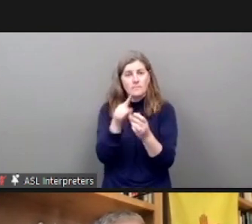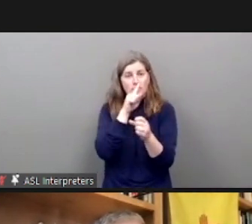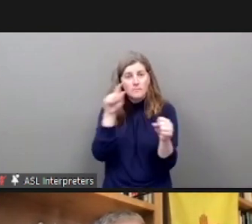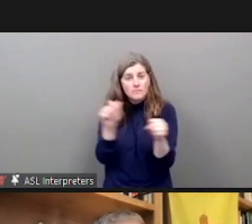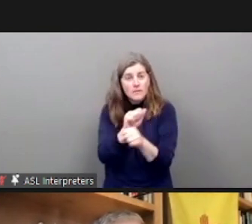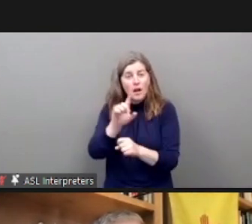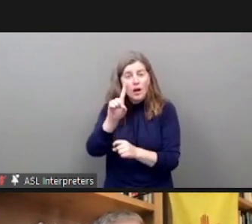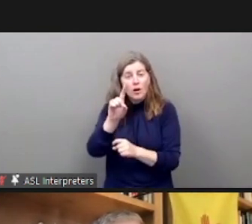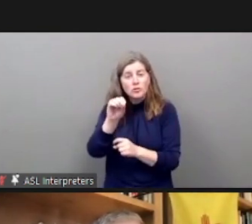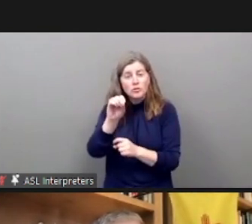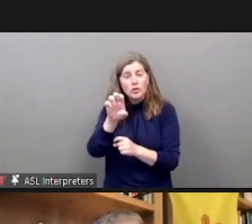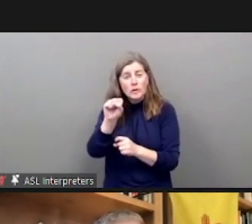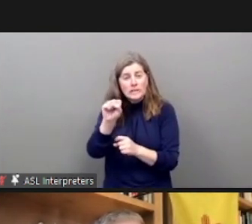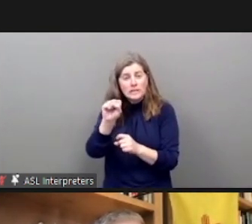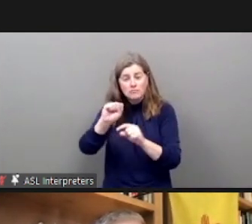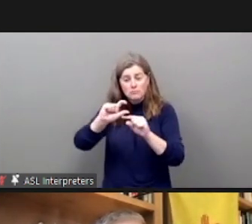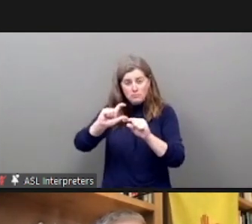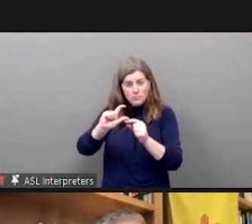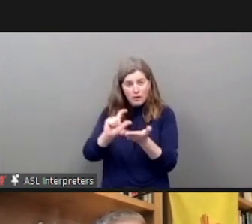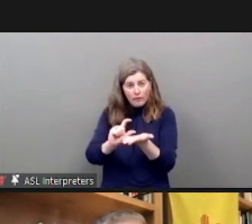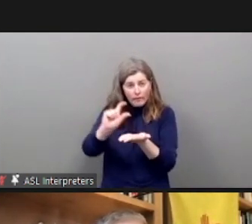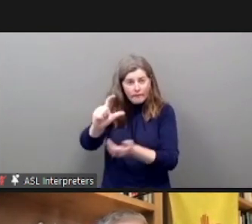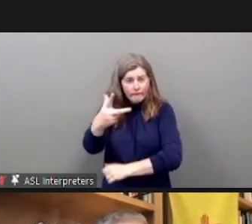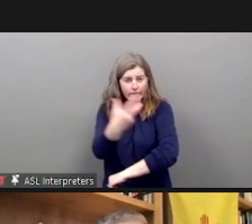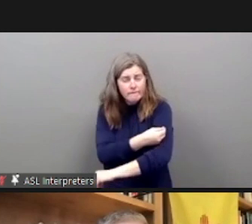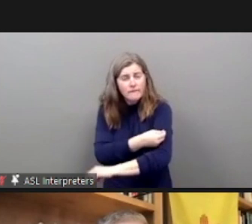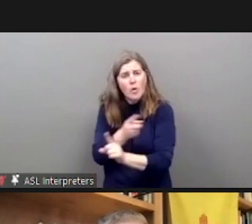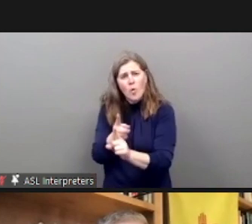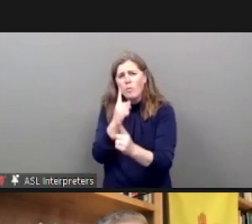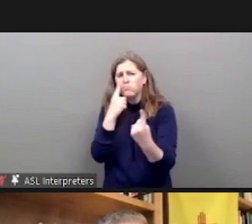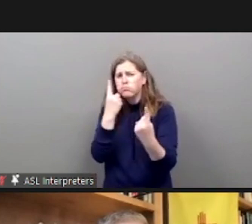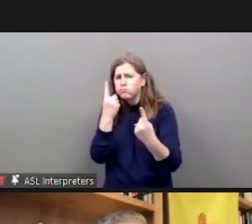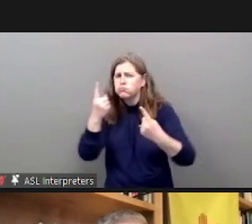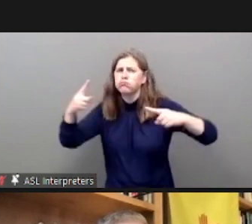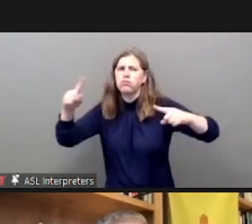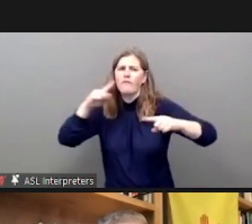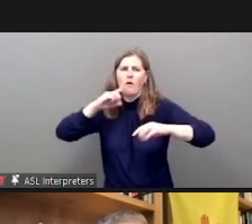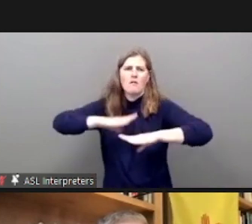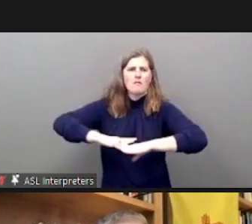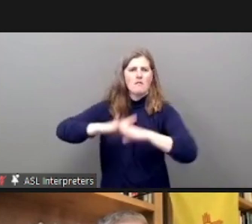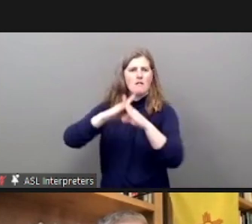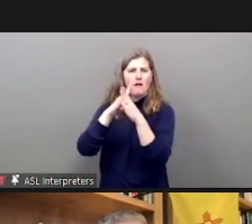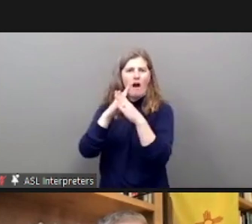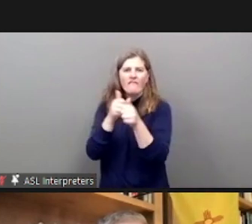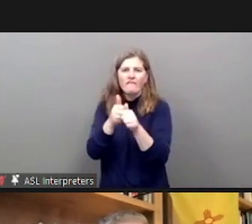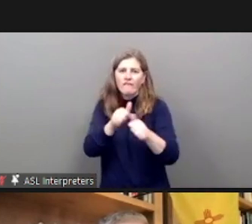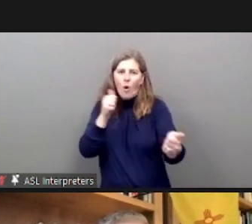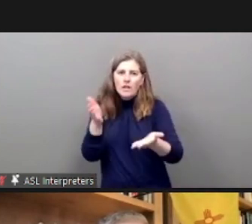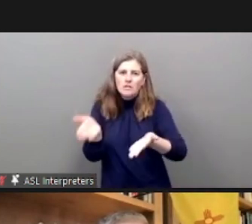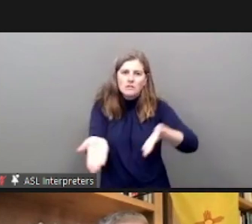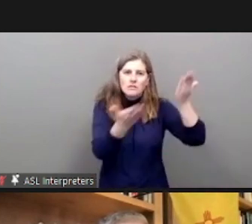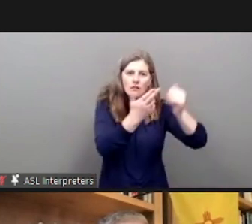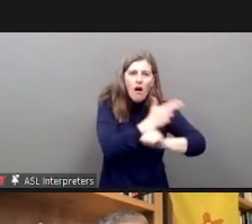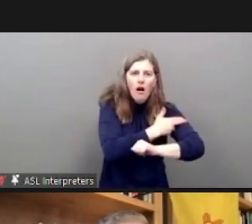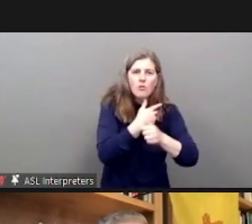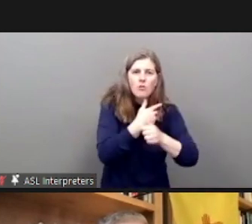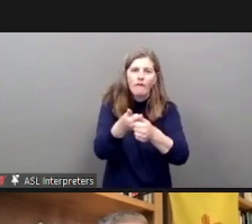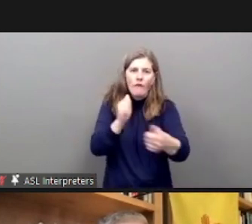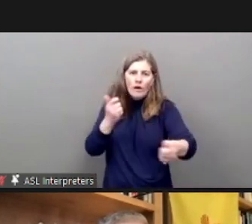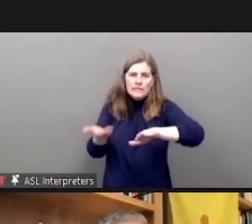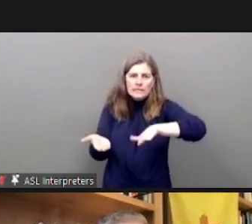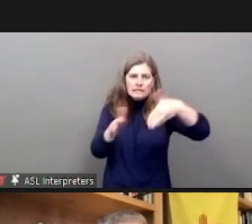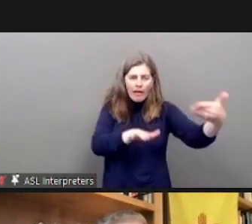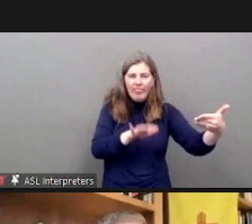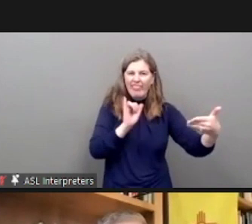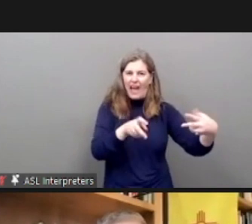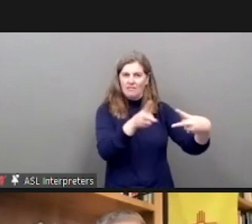are currently being given are extremely effective for preventing hospitalizations and deaths. And given the fact that